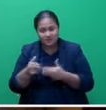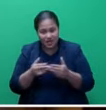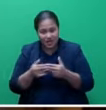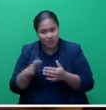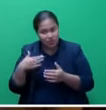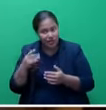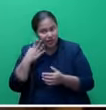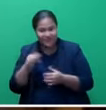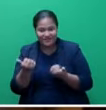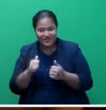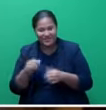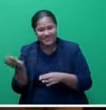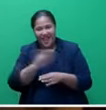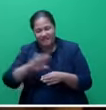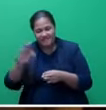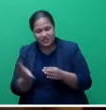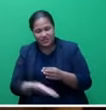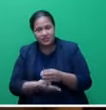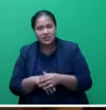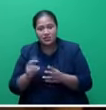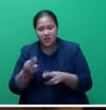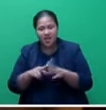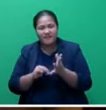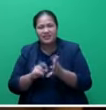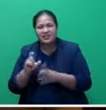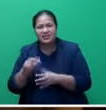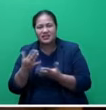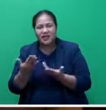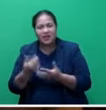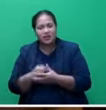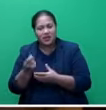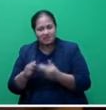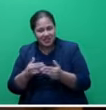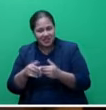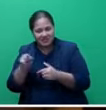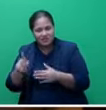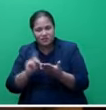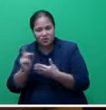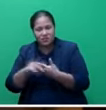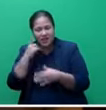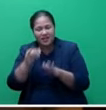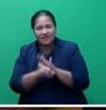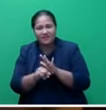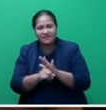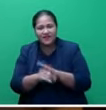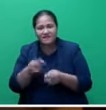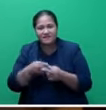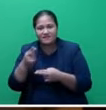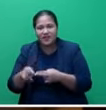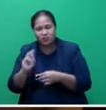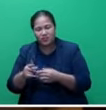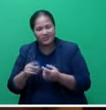harvest. FSC is now aggressively implementing its ratoon managed project and identifying farms with